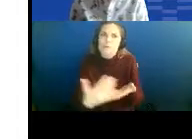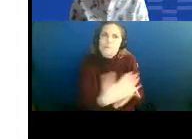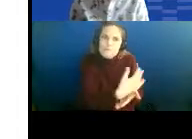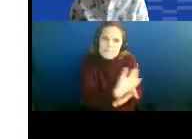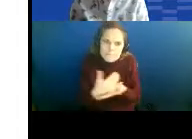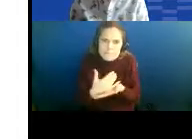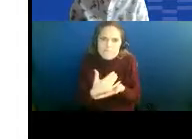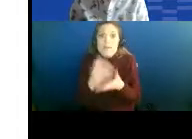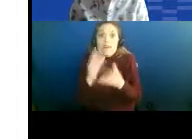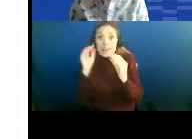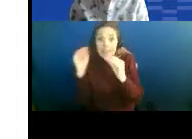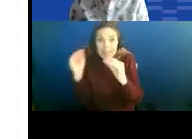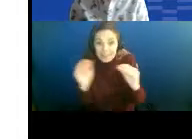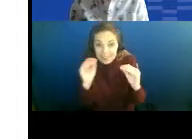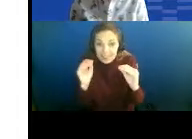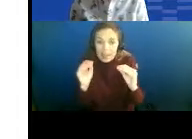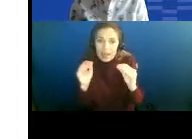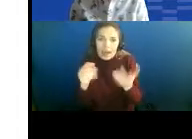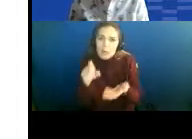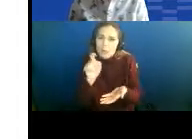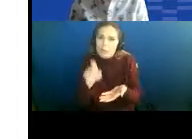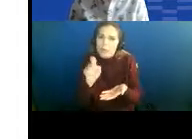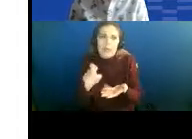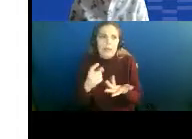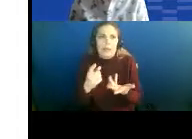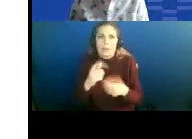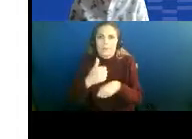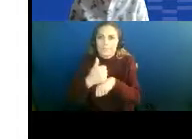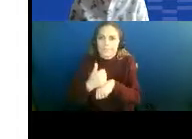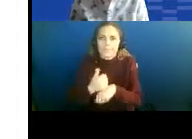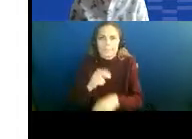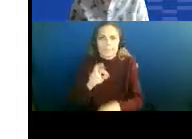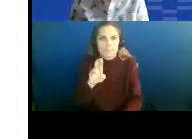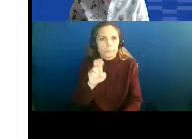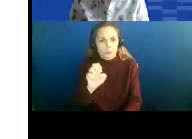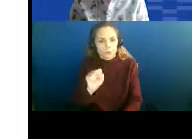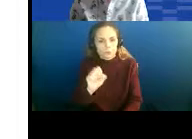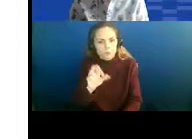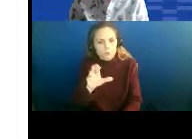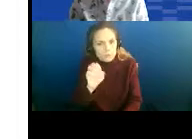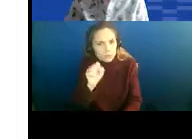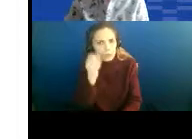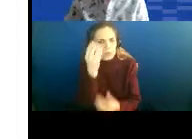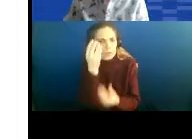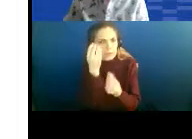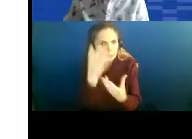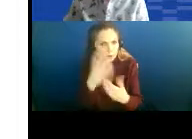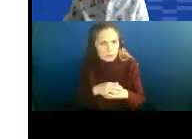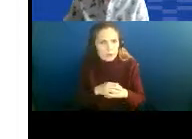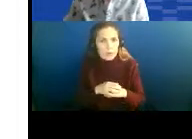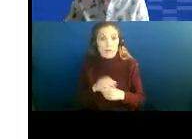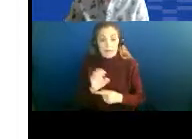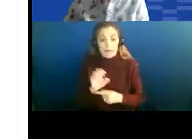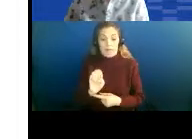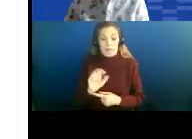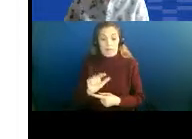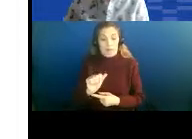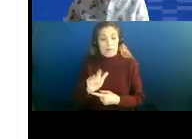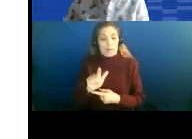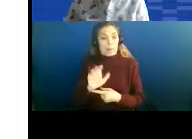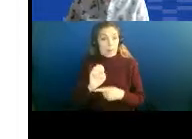inquiry. Egale applied for and was granted funding from the Public Health Agency of